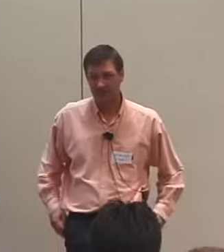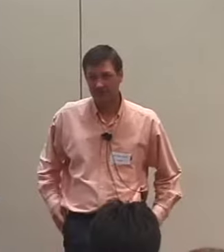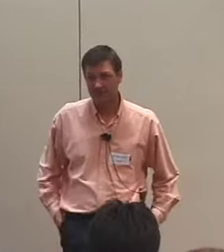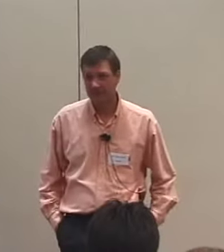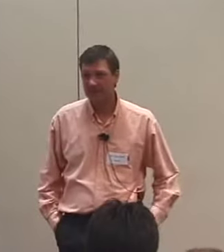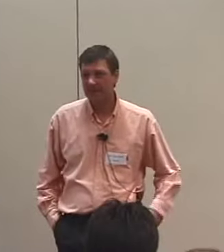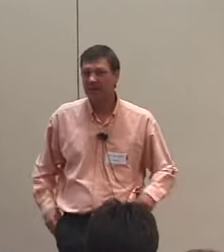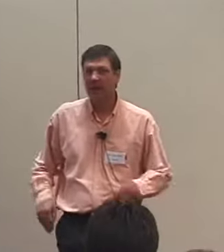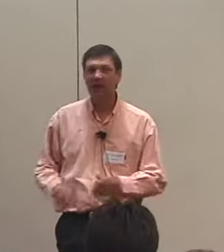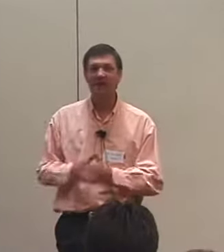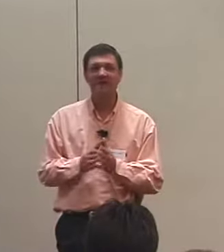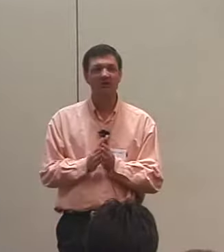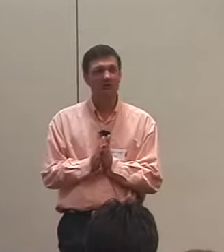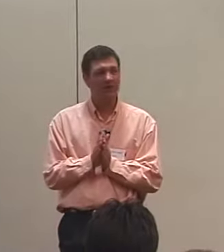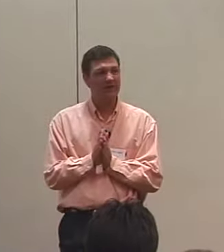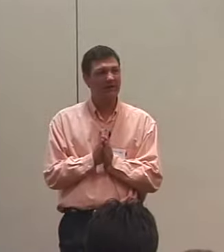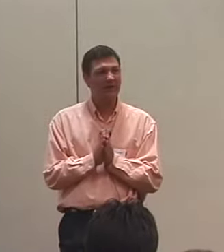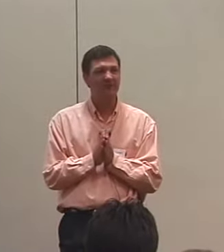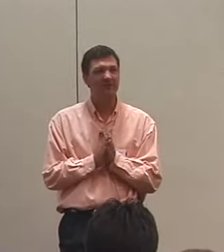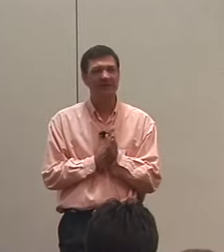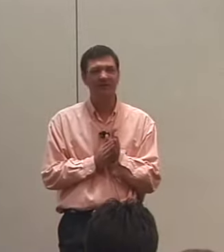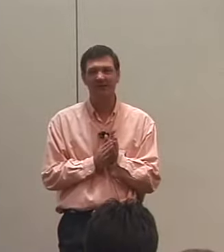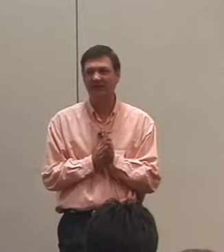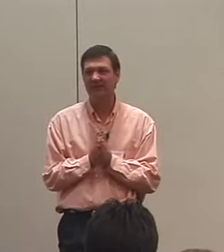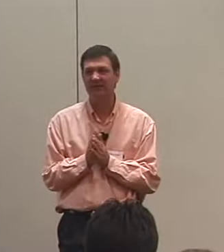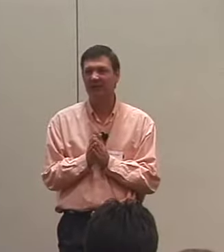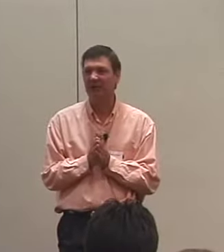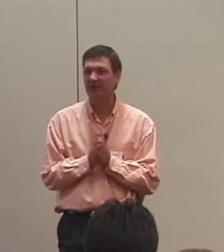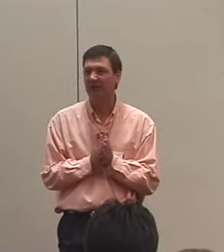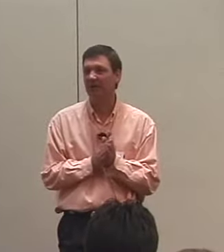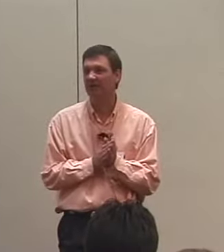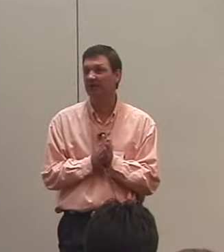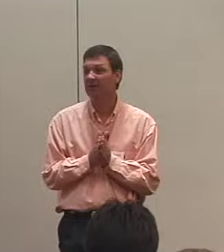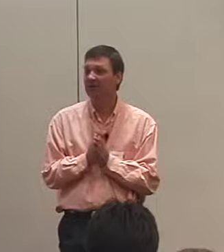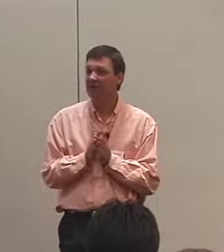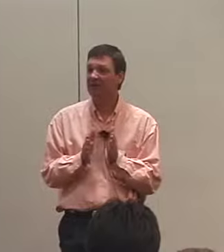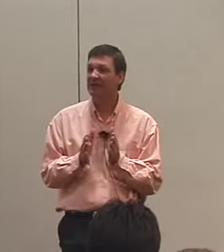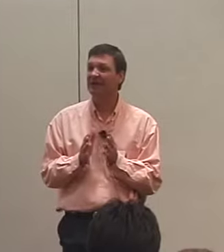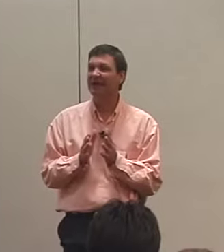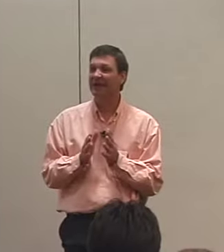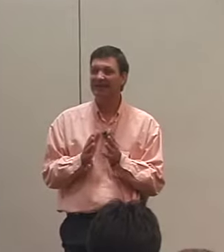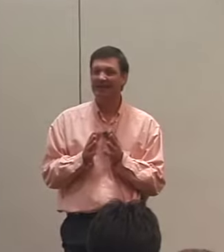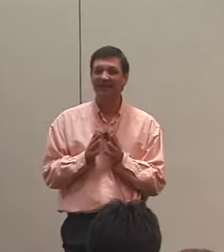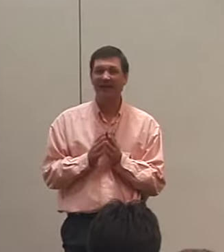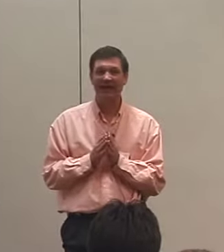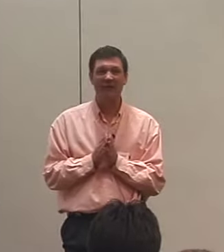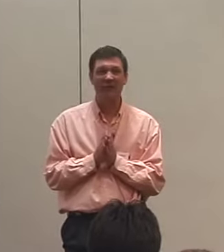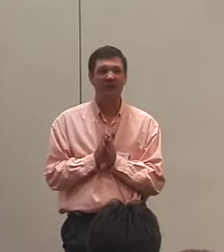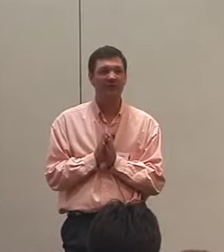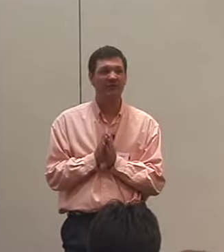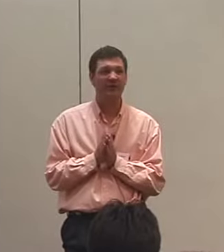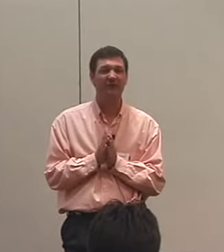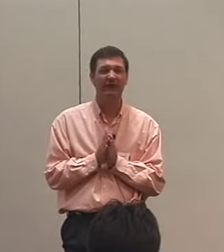forever, and the majority of the time is spent on things that are not very productive. We found that at least a half hour was spent trying to figure out what